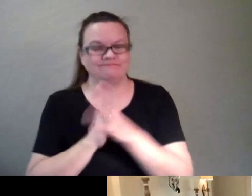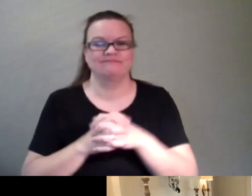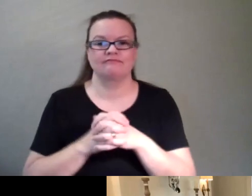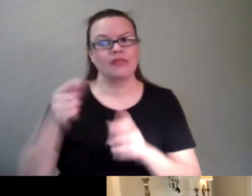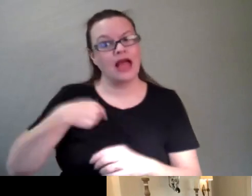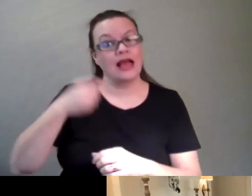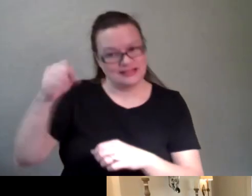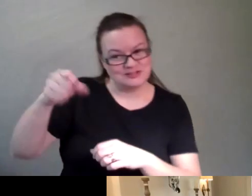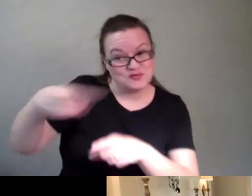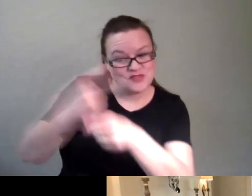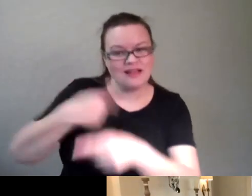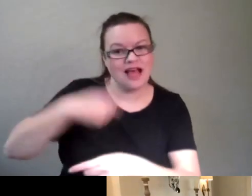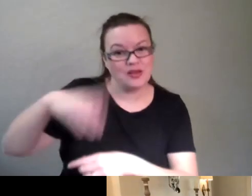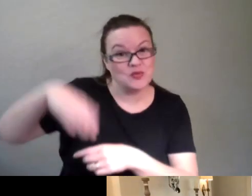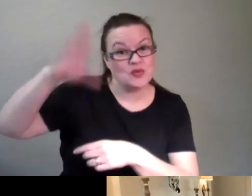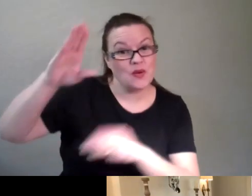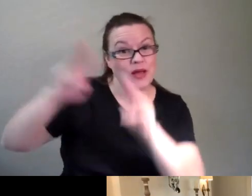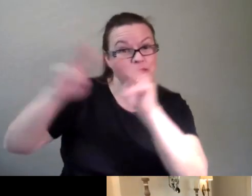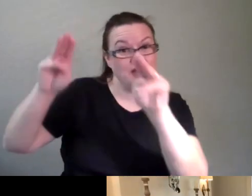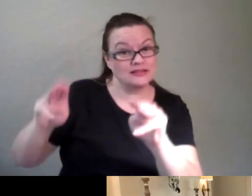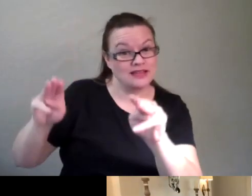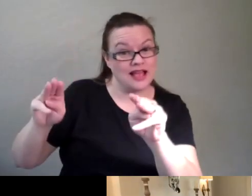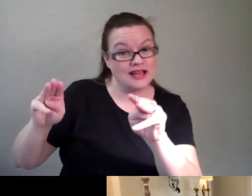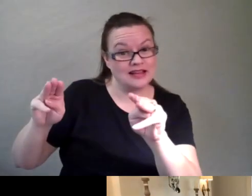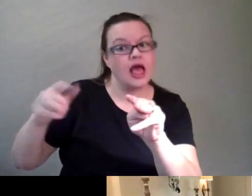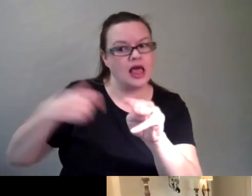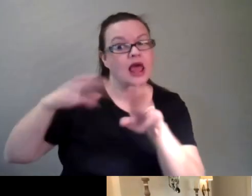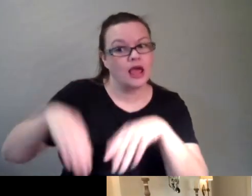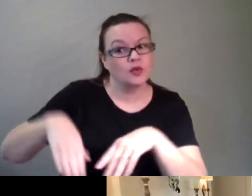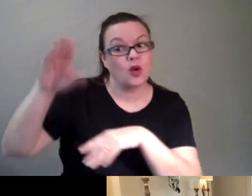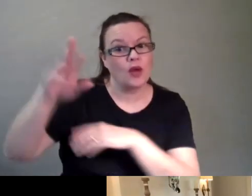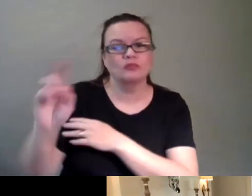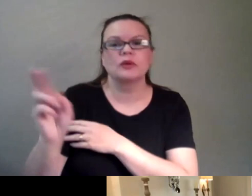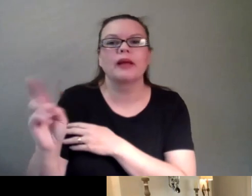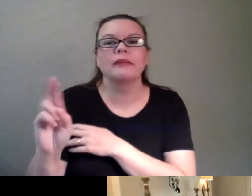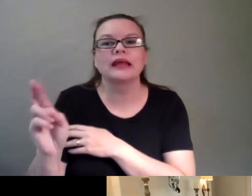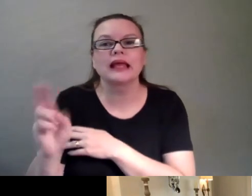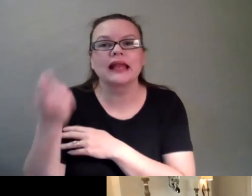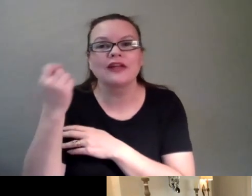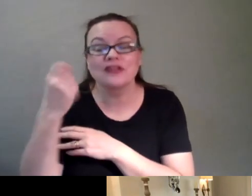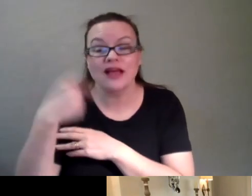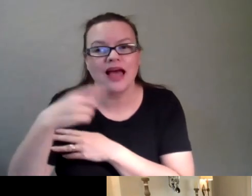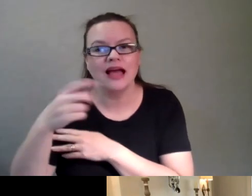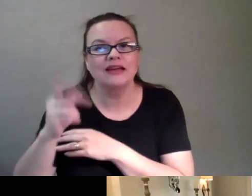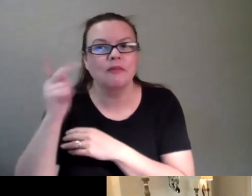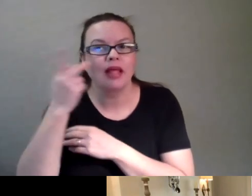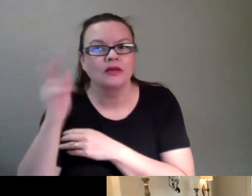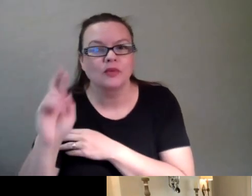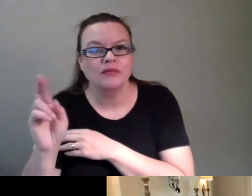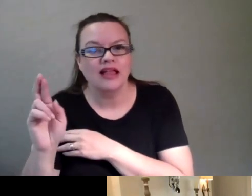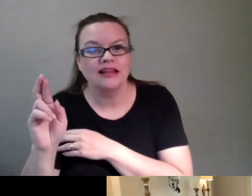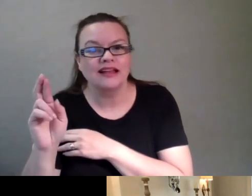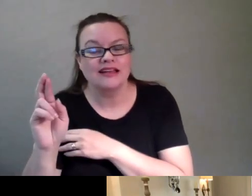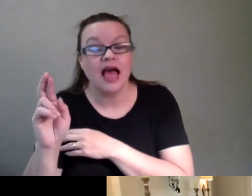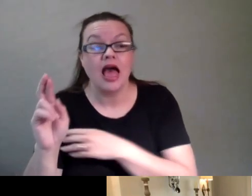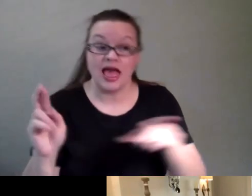Montana and grown up actually as a teenage Republican, in fact, one of the things that Ed and I share is we both started out in the opposite